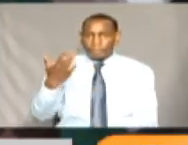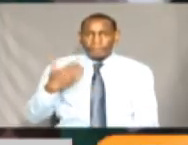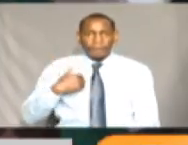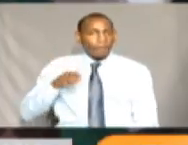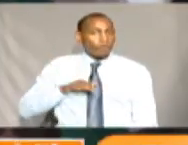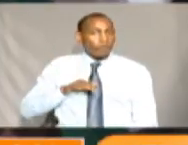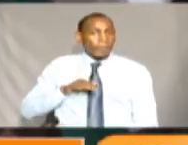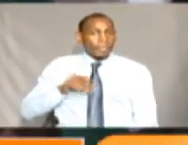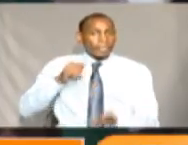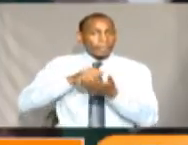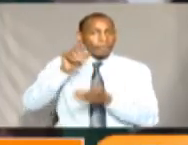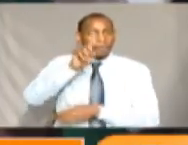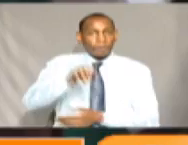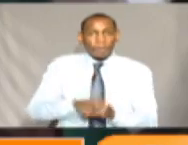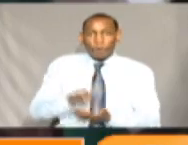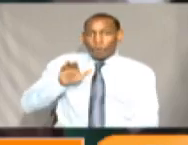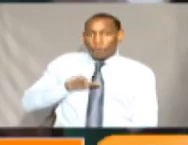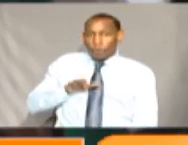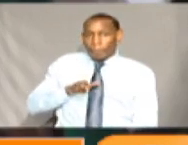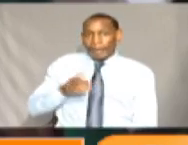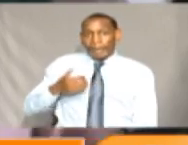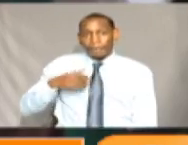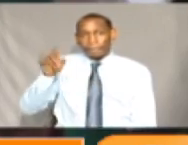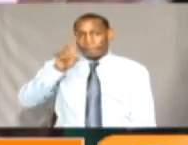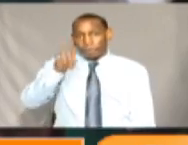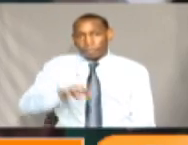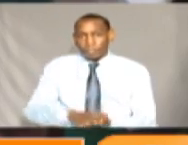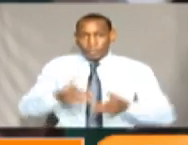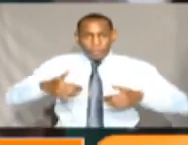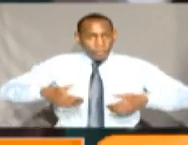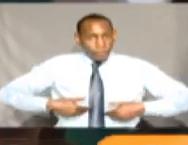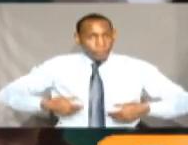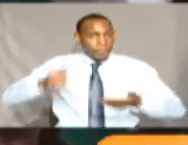ndani, kwa mama kuna mama, kuna kijana